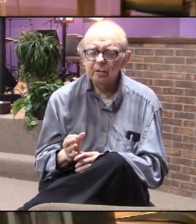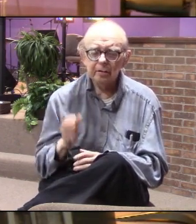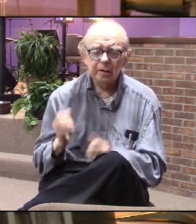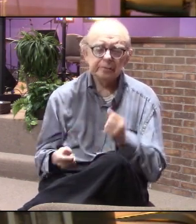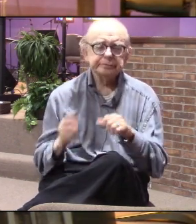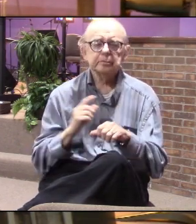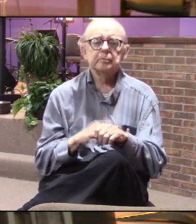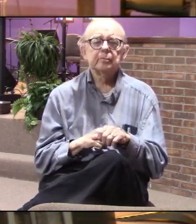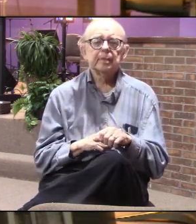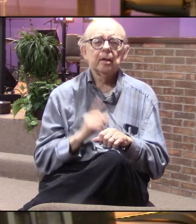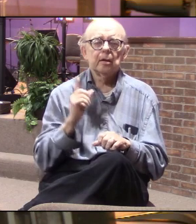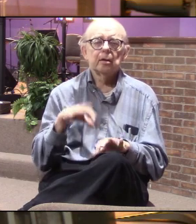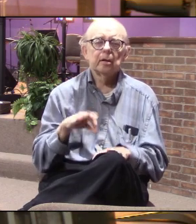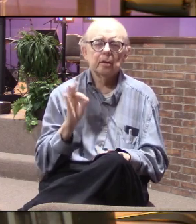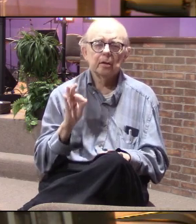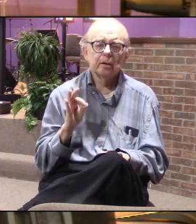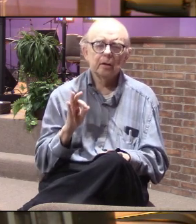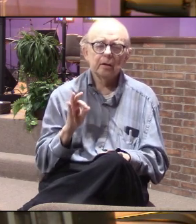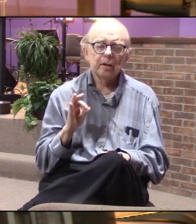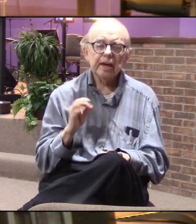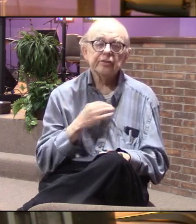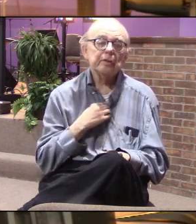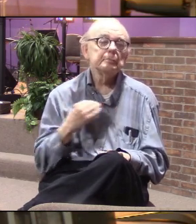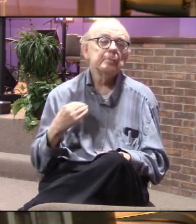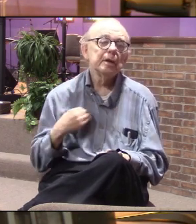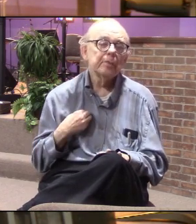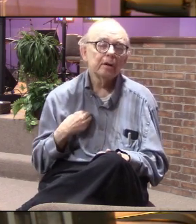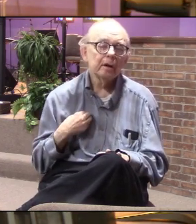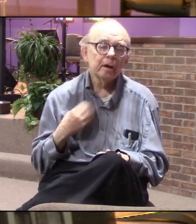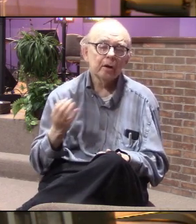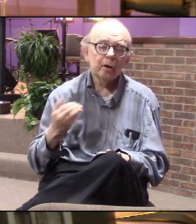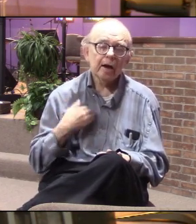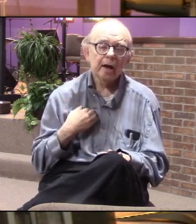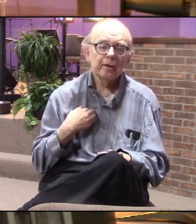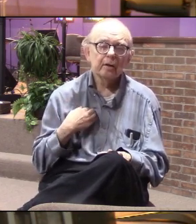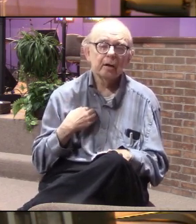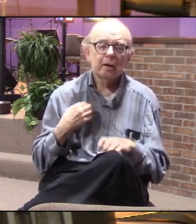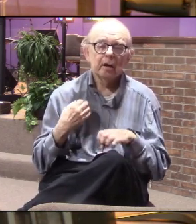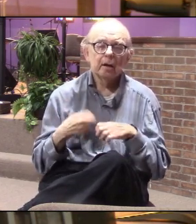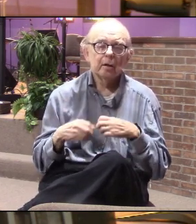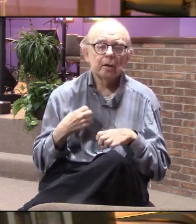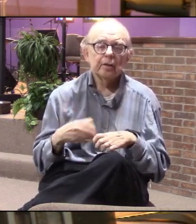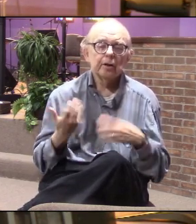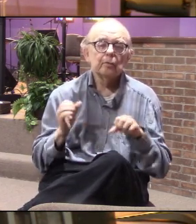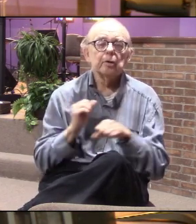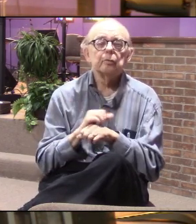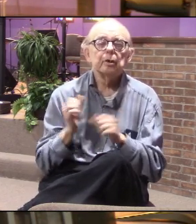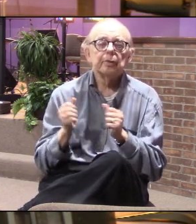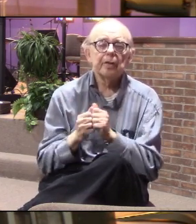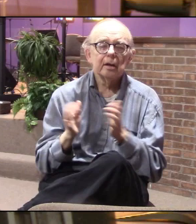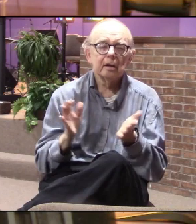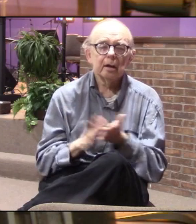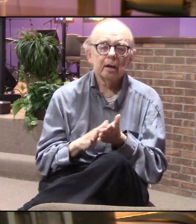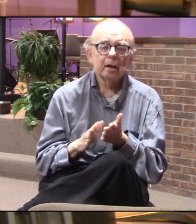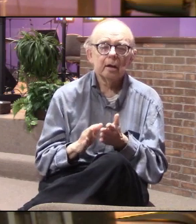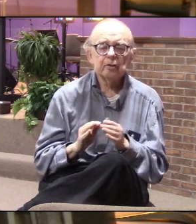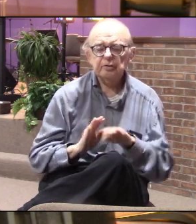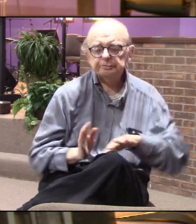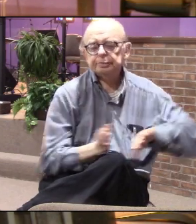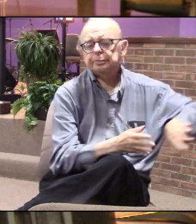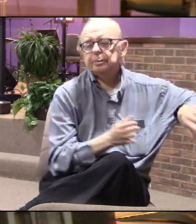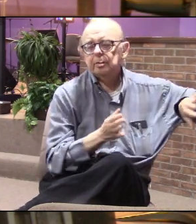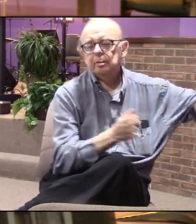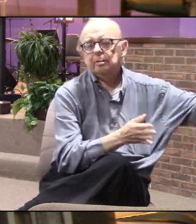Most of the time you're going to find it's the members who have a problem that they don't want to deal with. So let's just push it